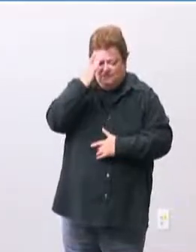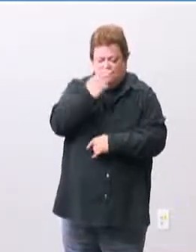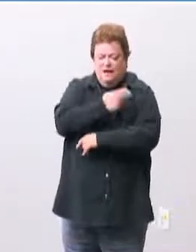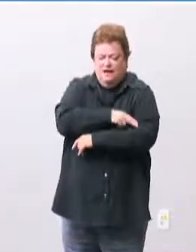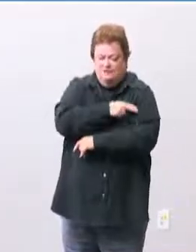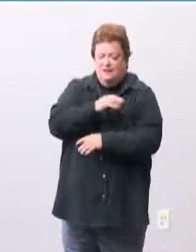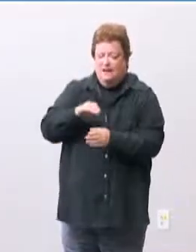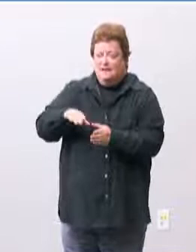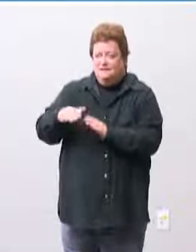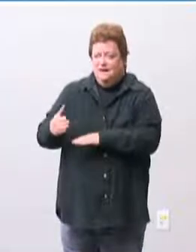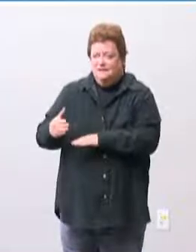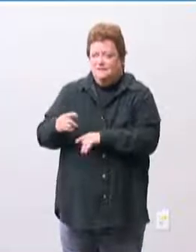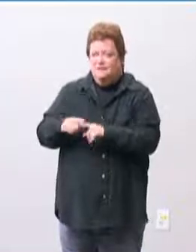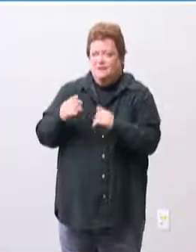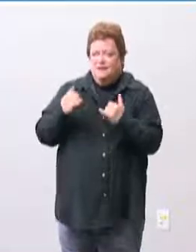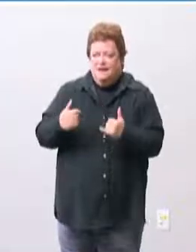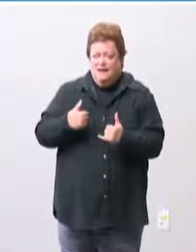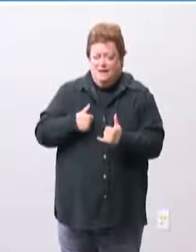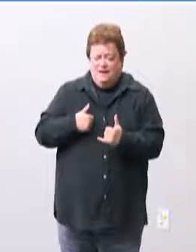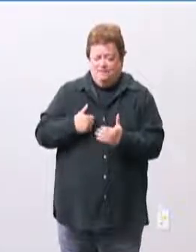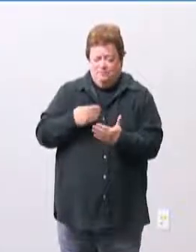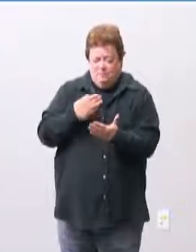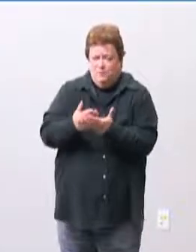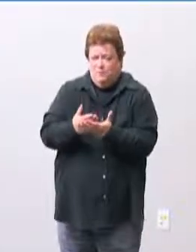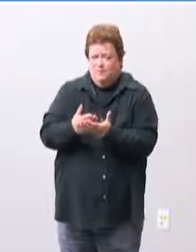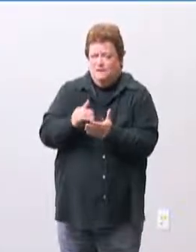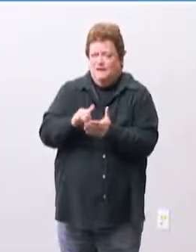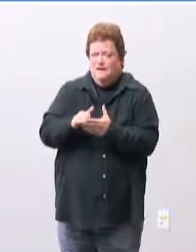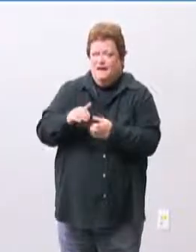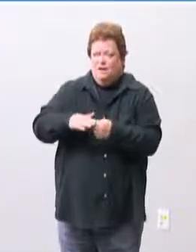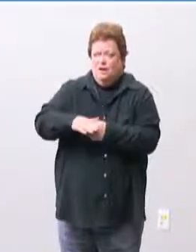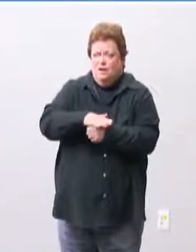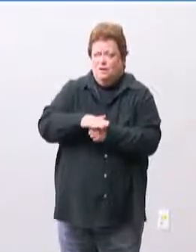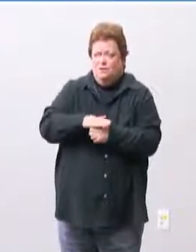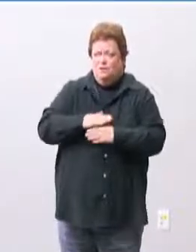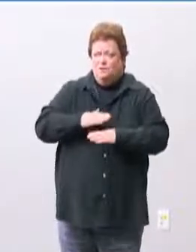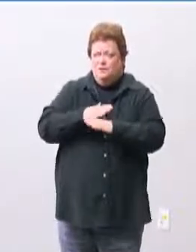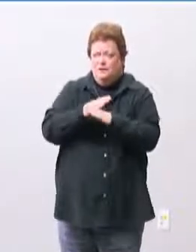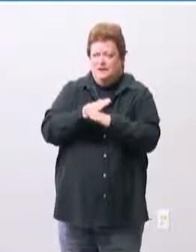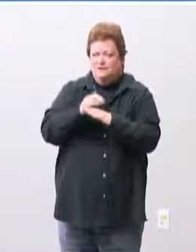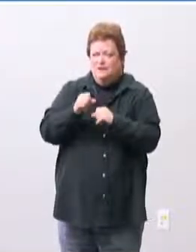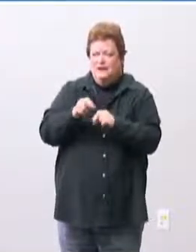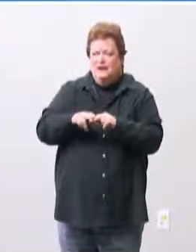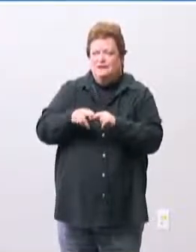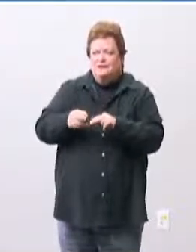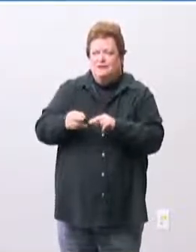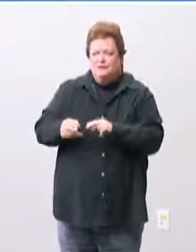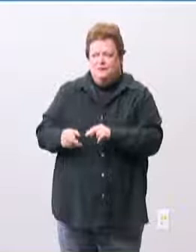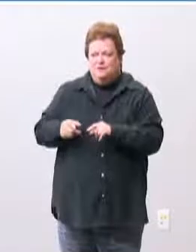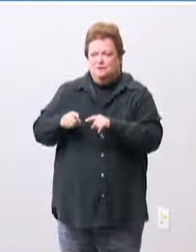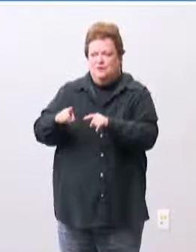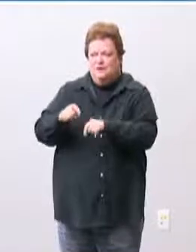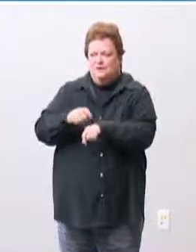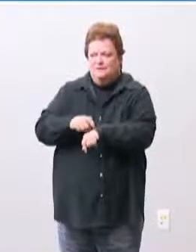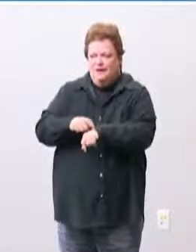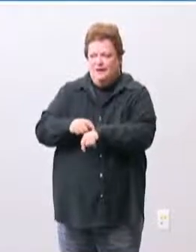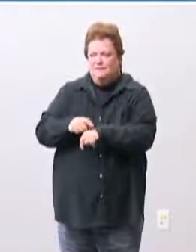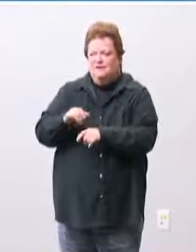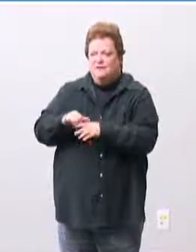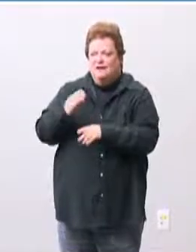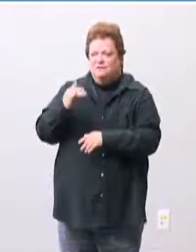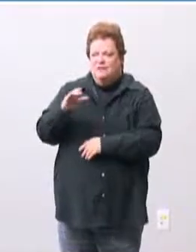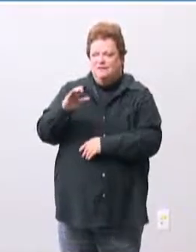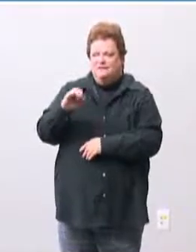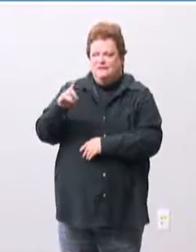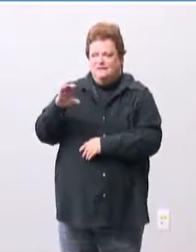death, but there is now clear evidence that the level of protection can decrease over time. This is why the CDC